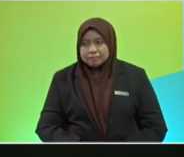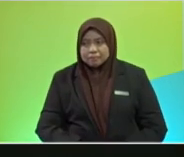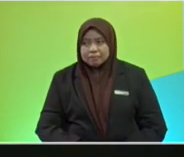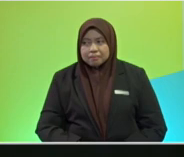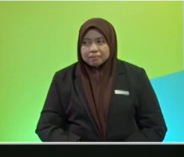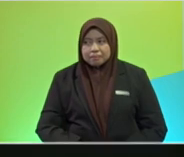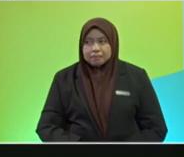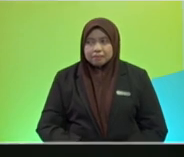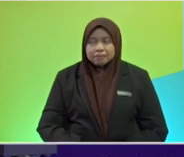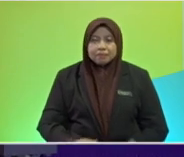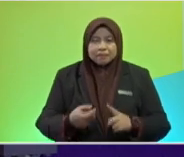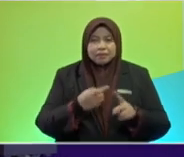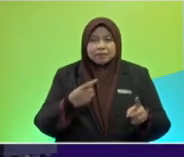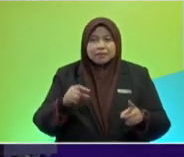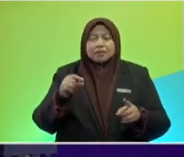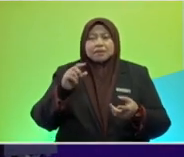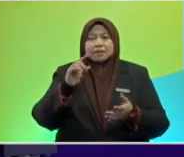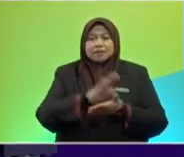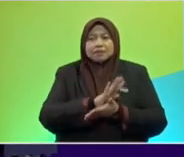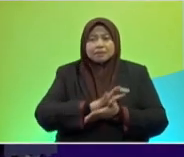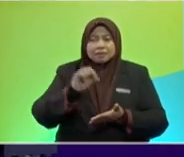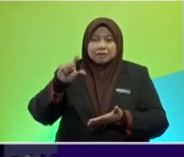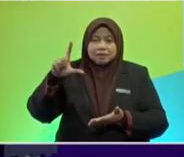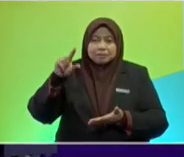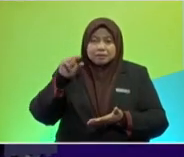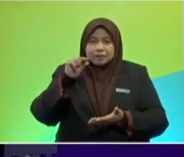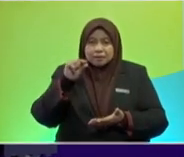From the thick paper, tracing paper, and